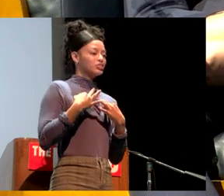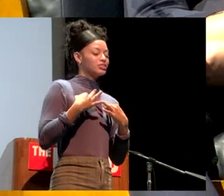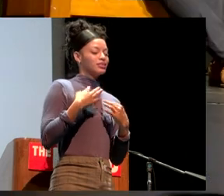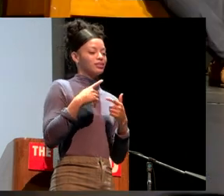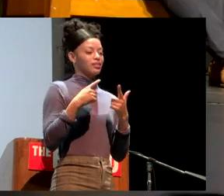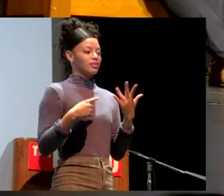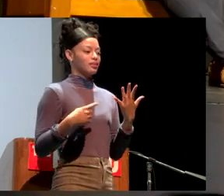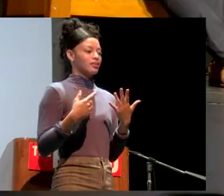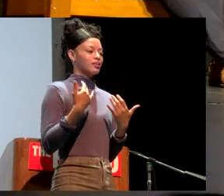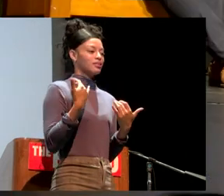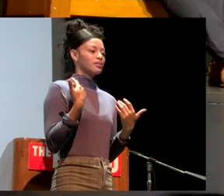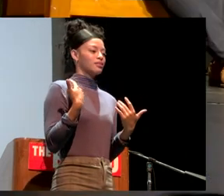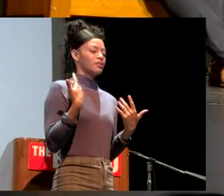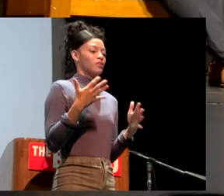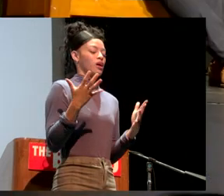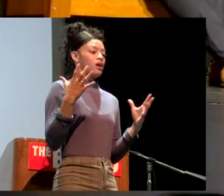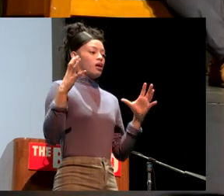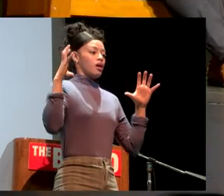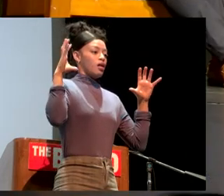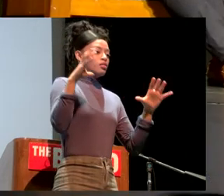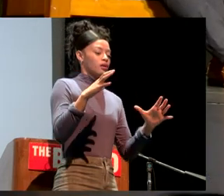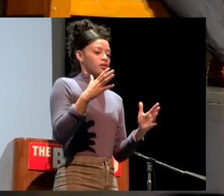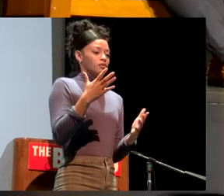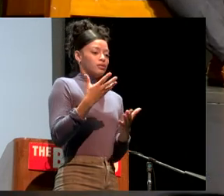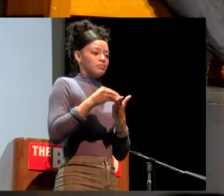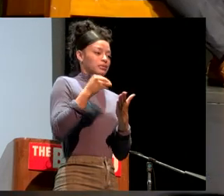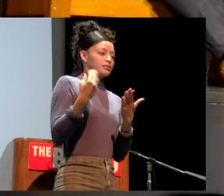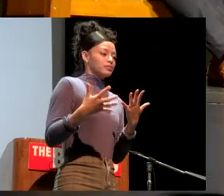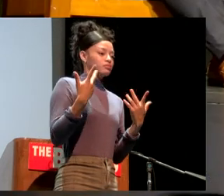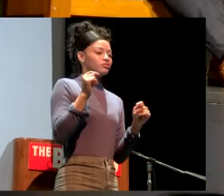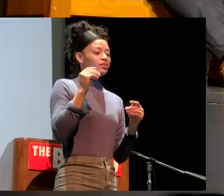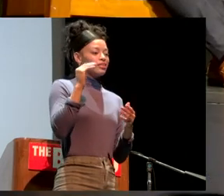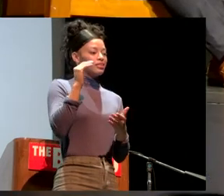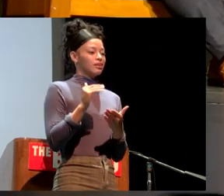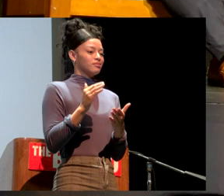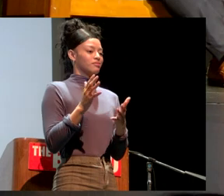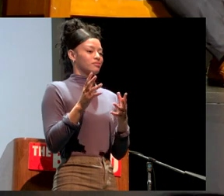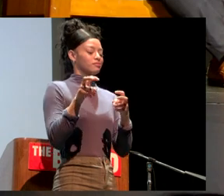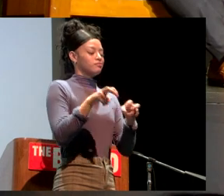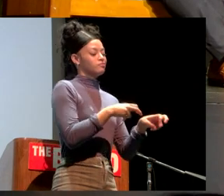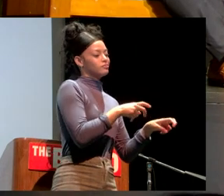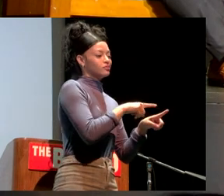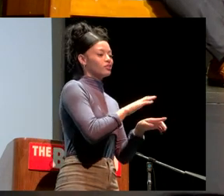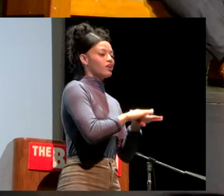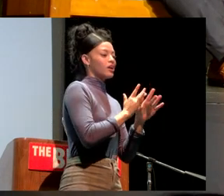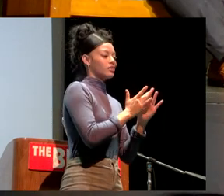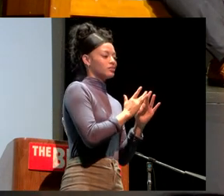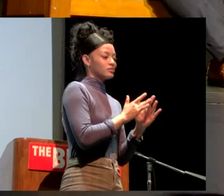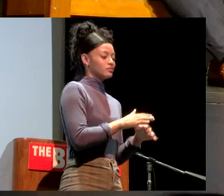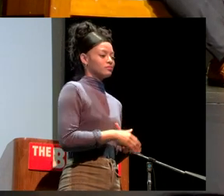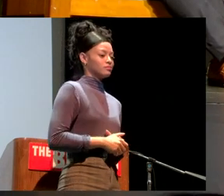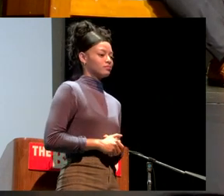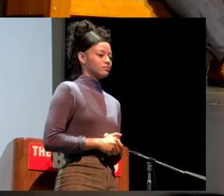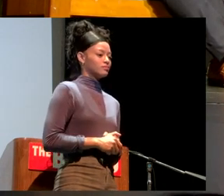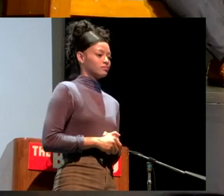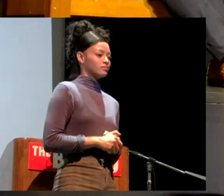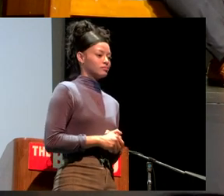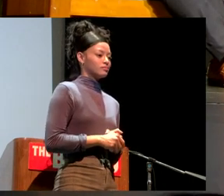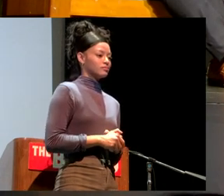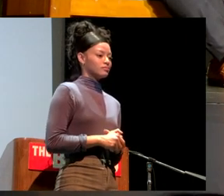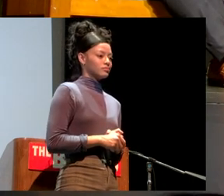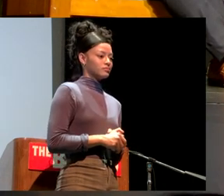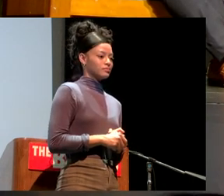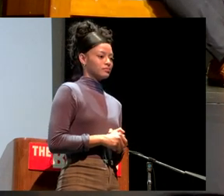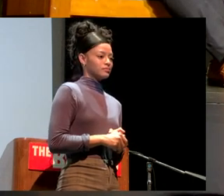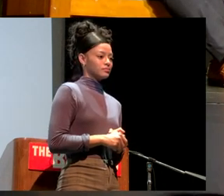day. Wonderful. Well, there are a lot of fans of Takashi's in the